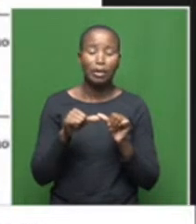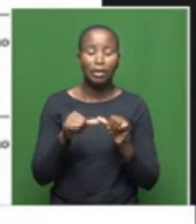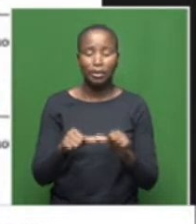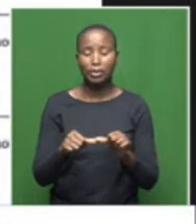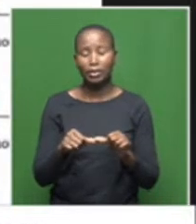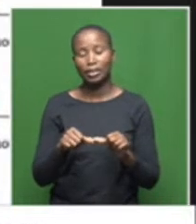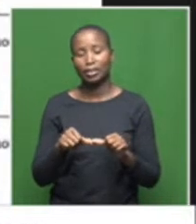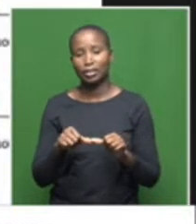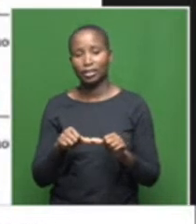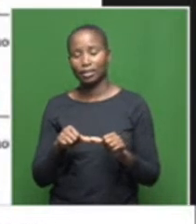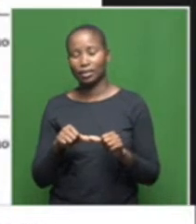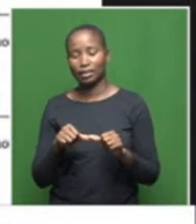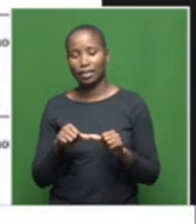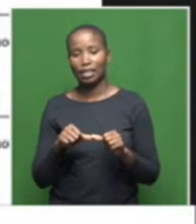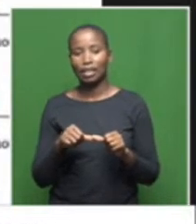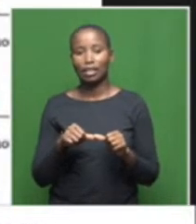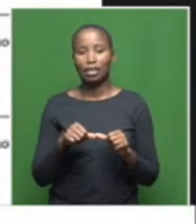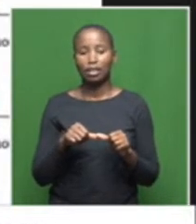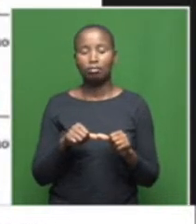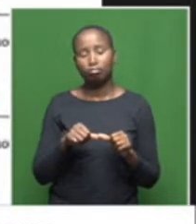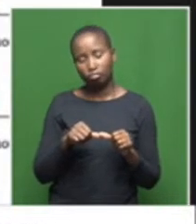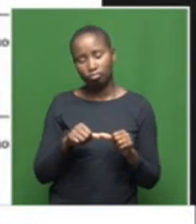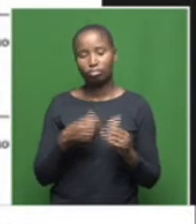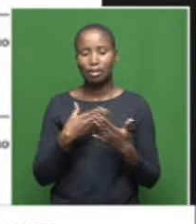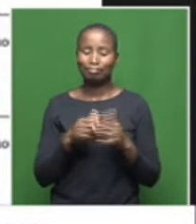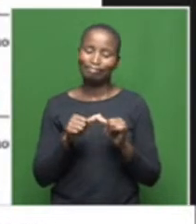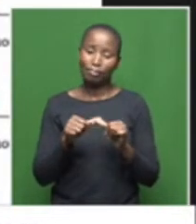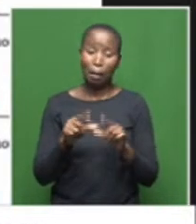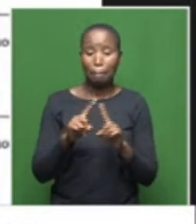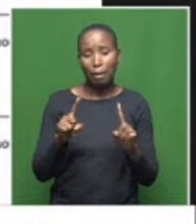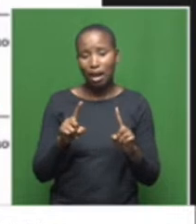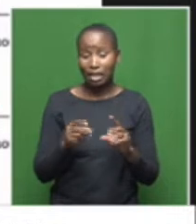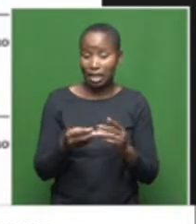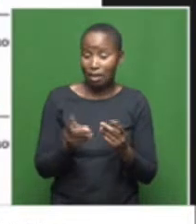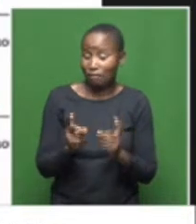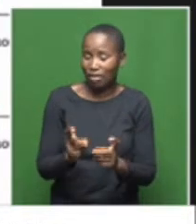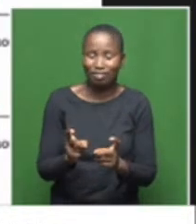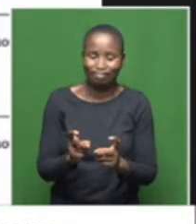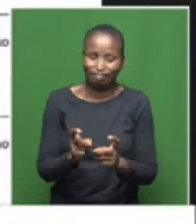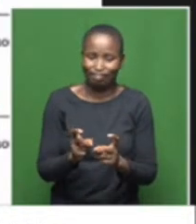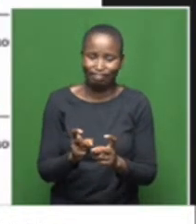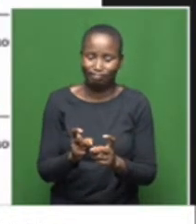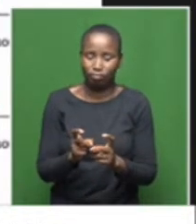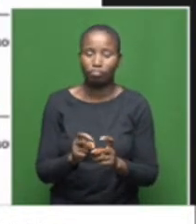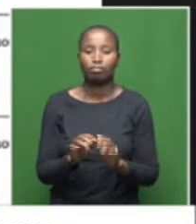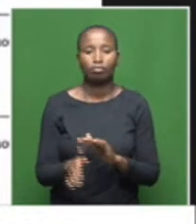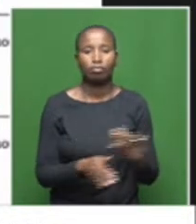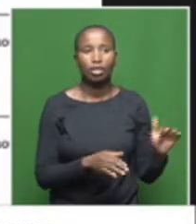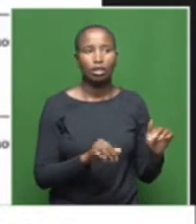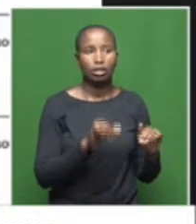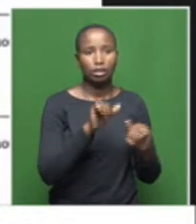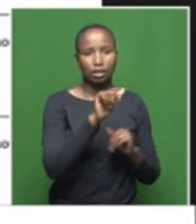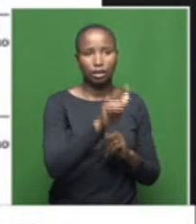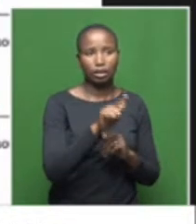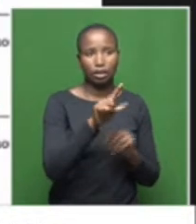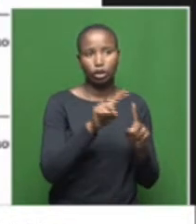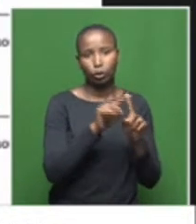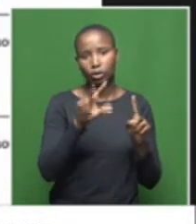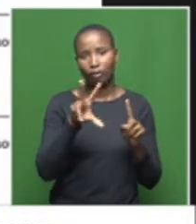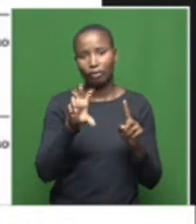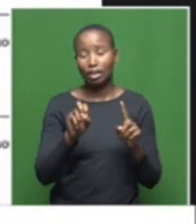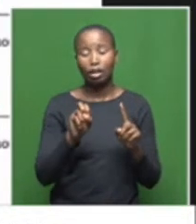of pace which we were hoping for. After remaining between 60 to 70,000 doses per